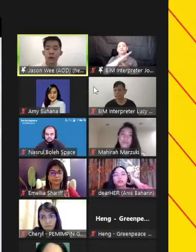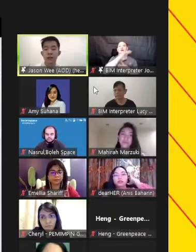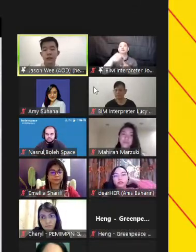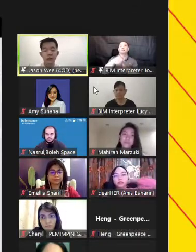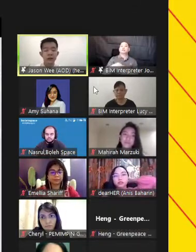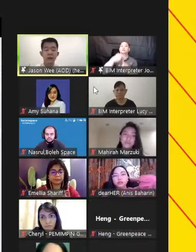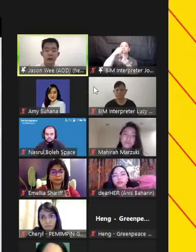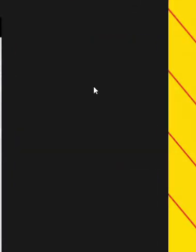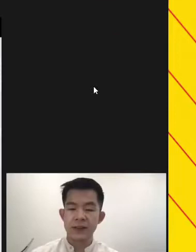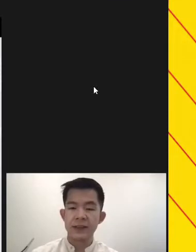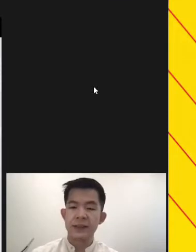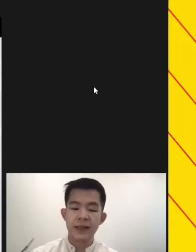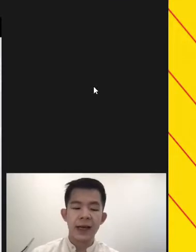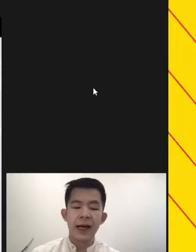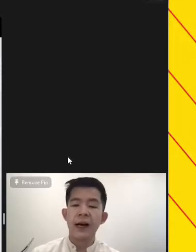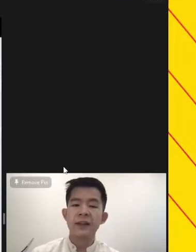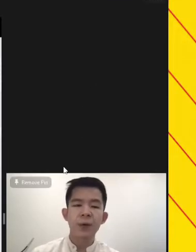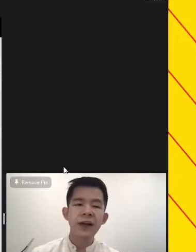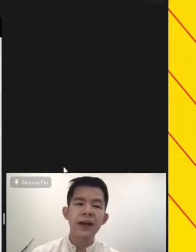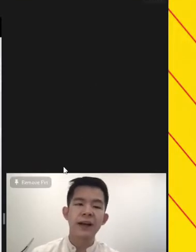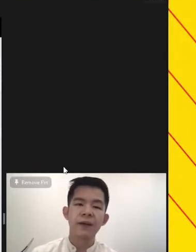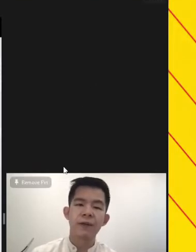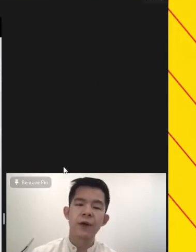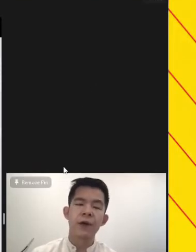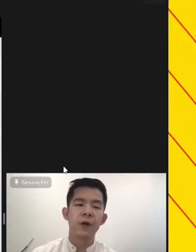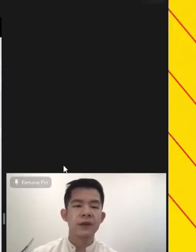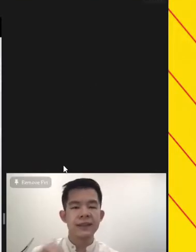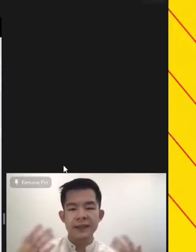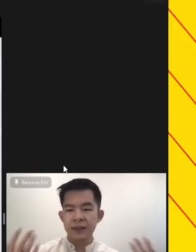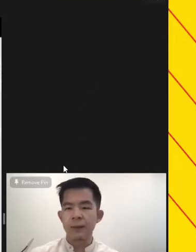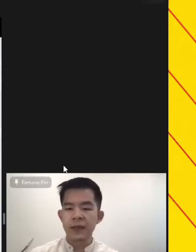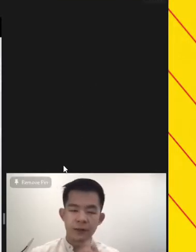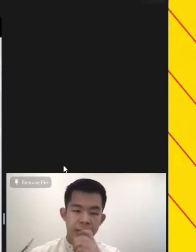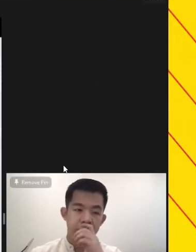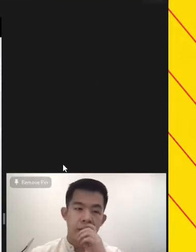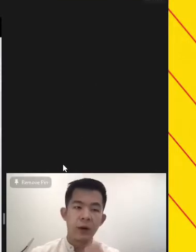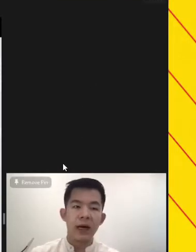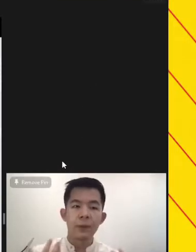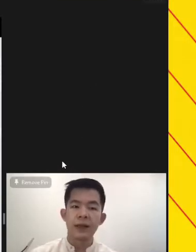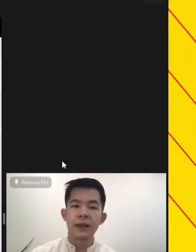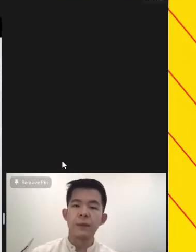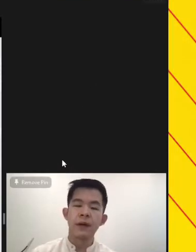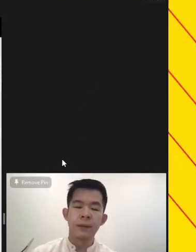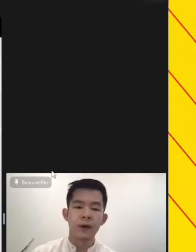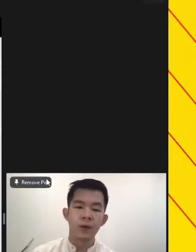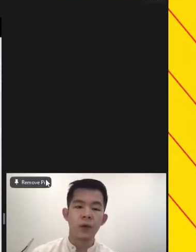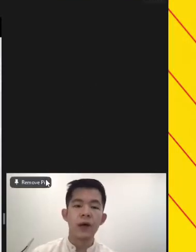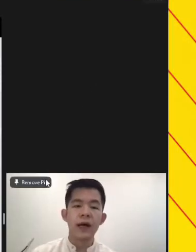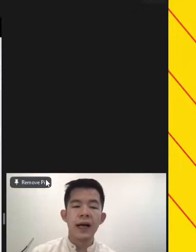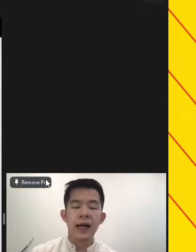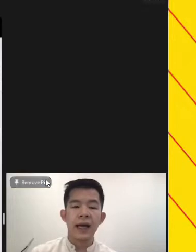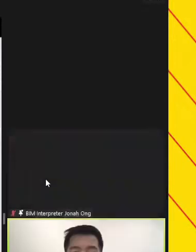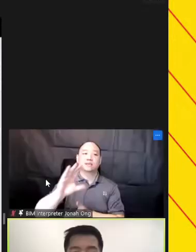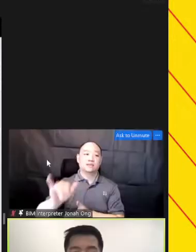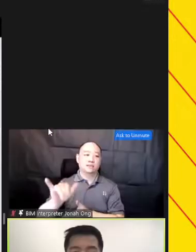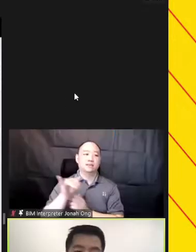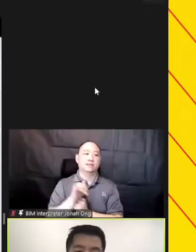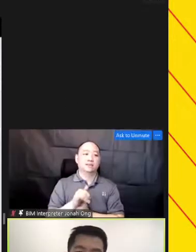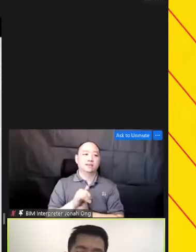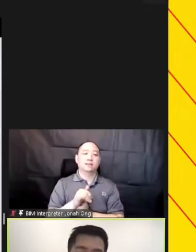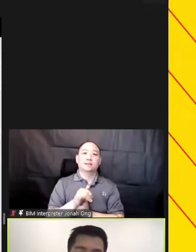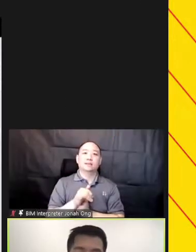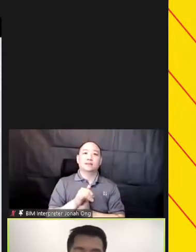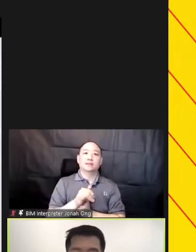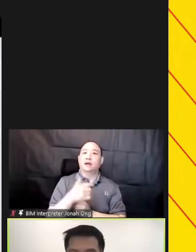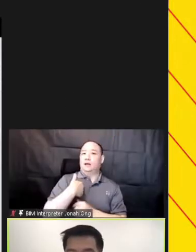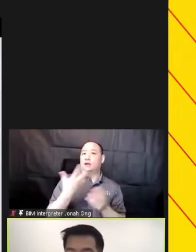for democracies. This morning, I kind of, you know, since the topic is really about Apalagi Belia Mahu, and I want to